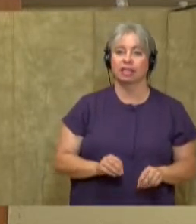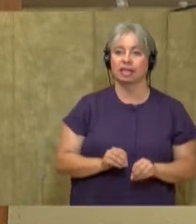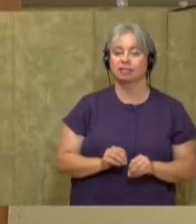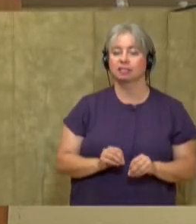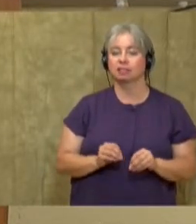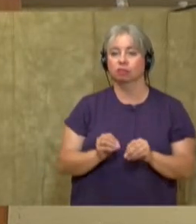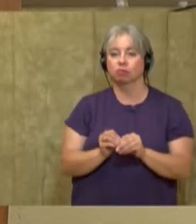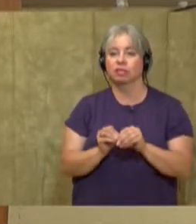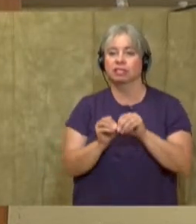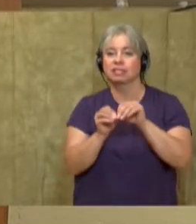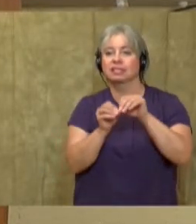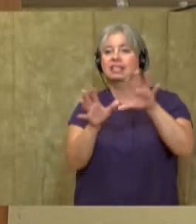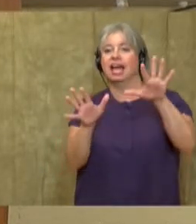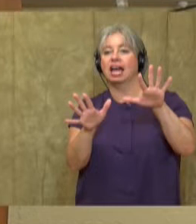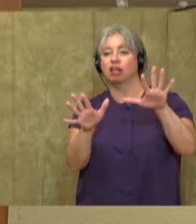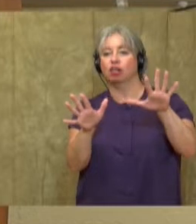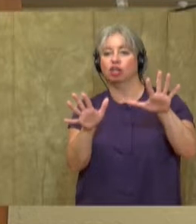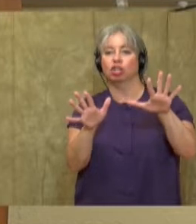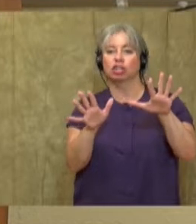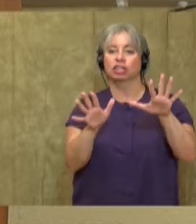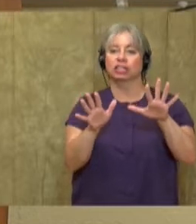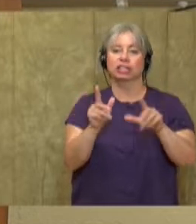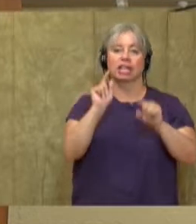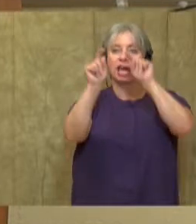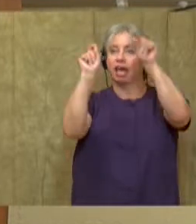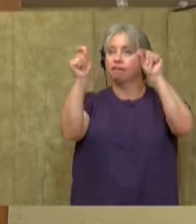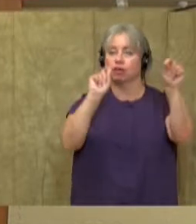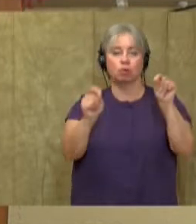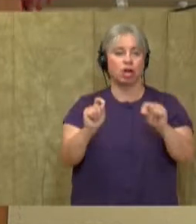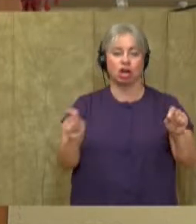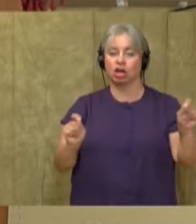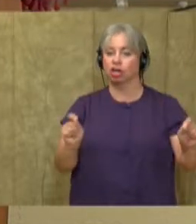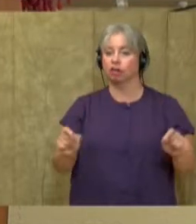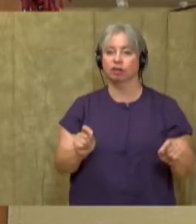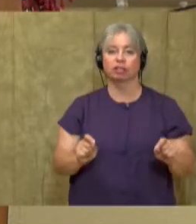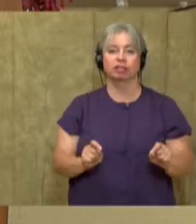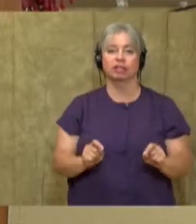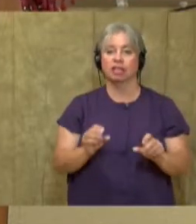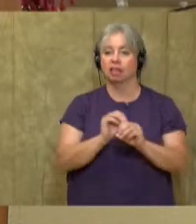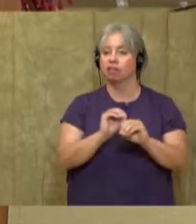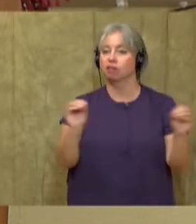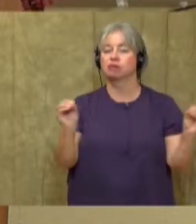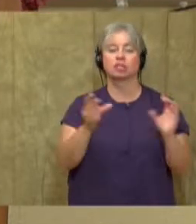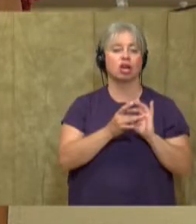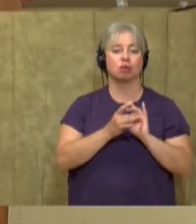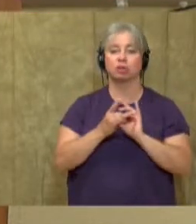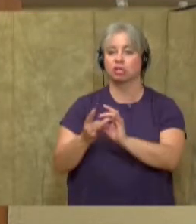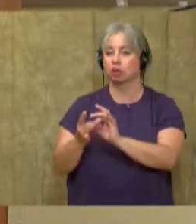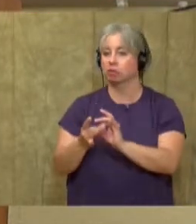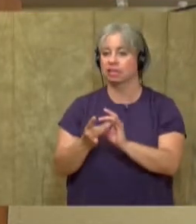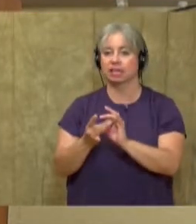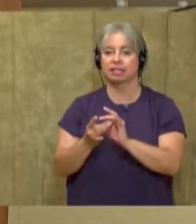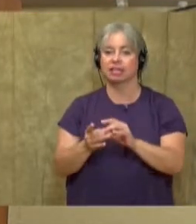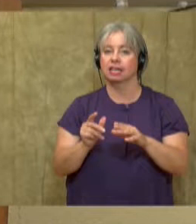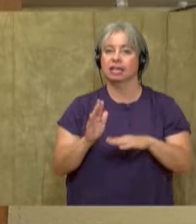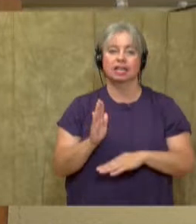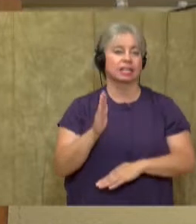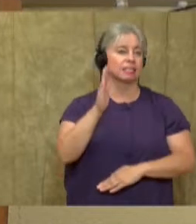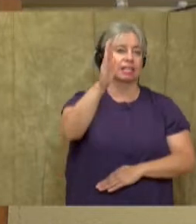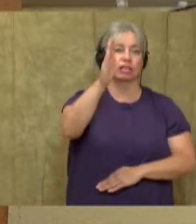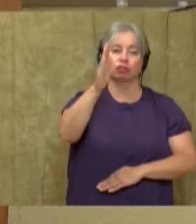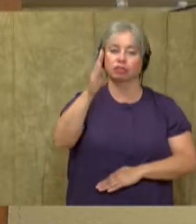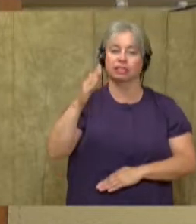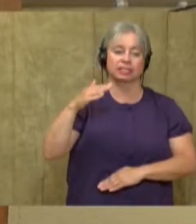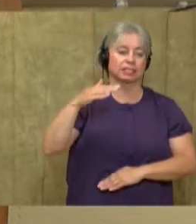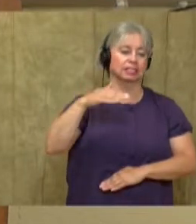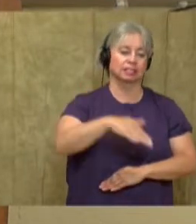When you hear the word scatter, you're probably thinking everywhere, right? So the no association is, it doesn't increase, it doesn't